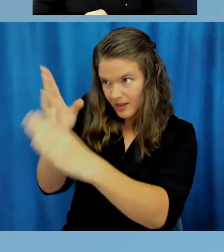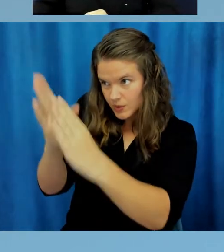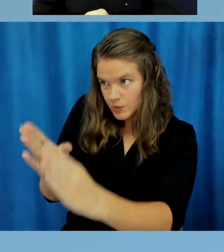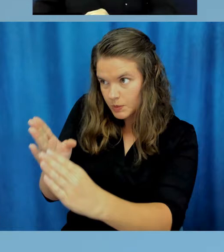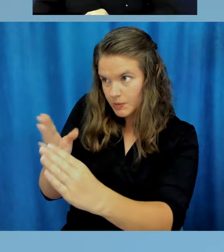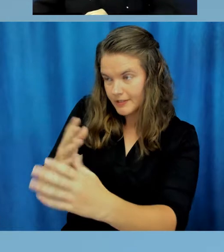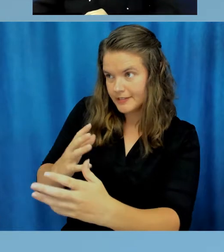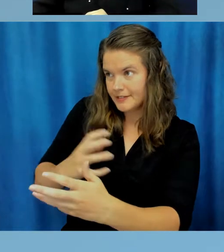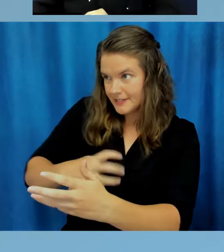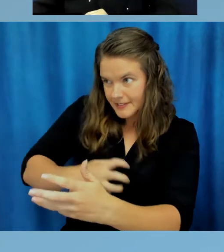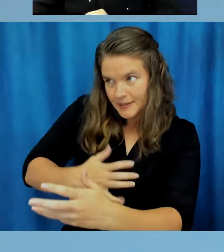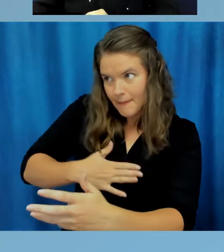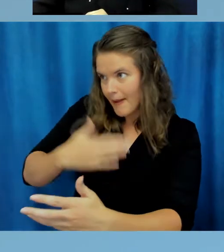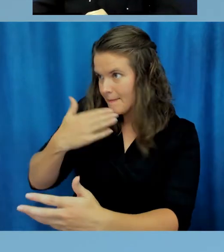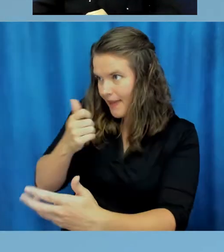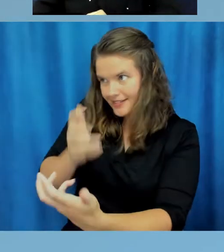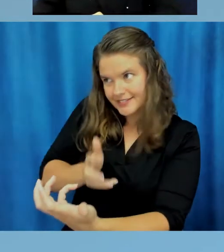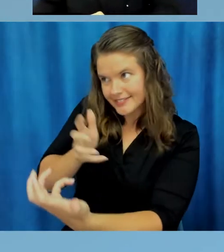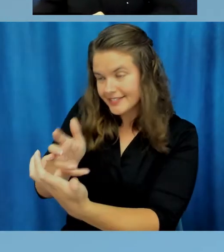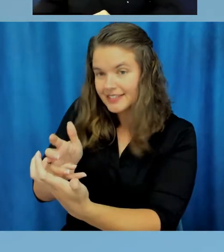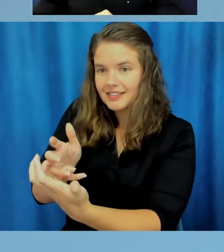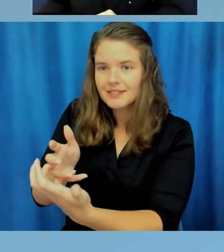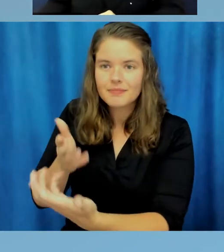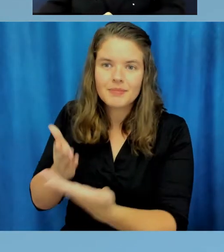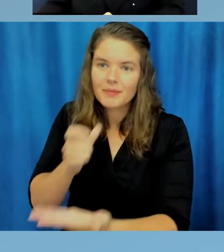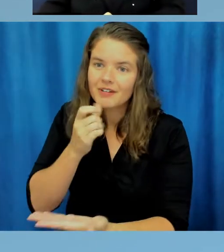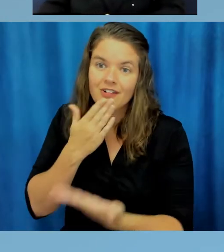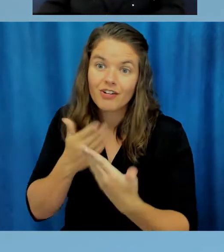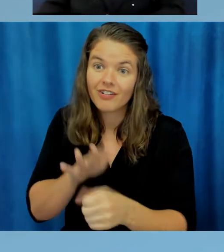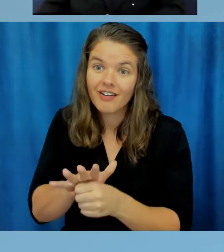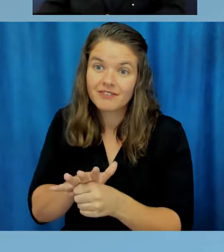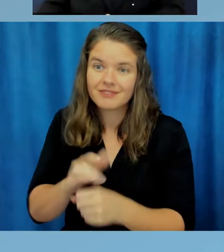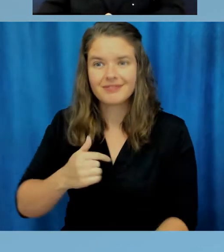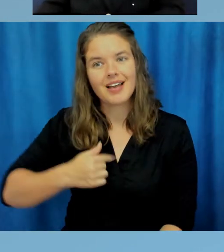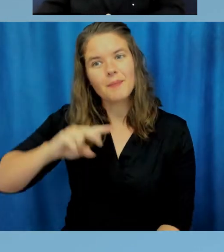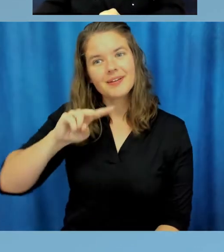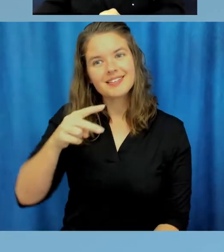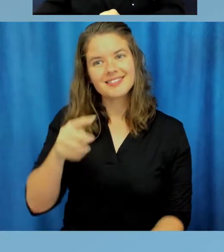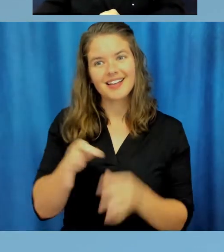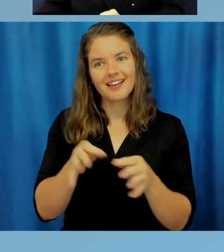best may not be good enough. I am a second language user after all.